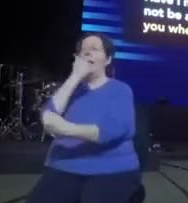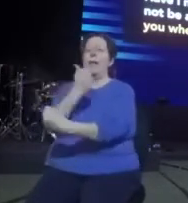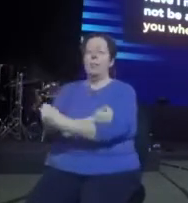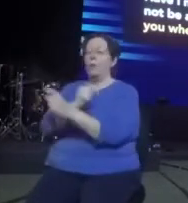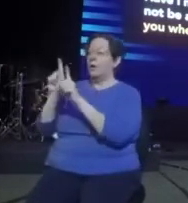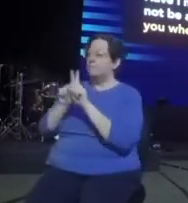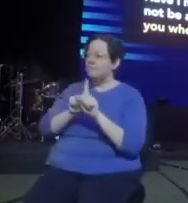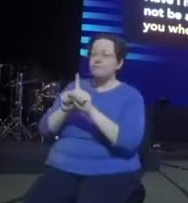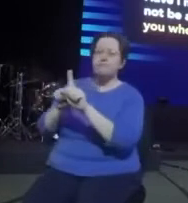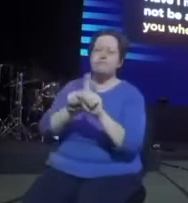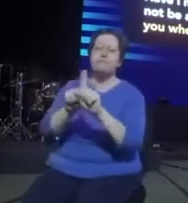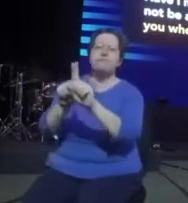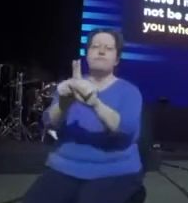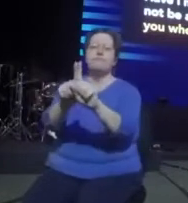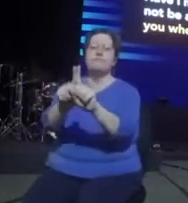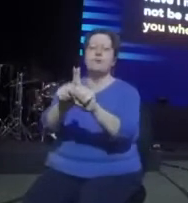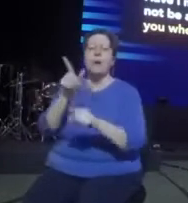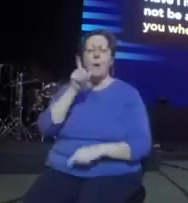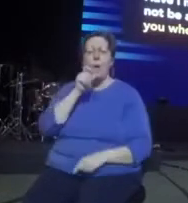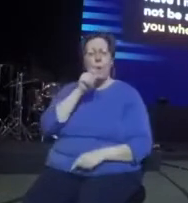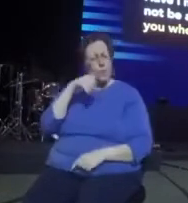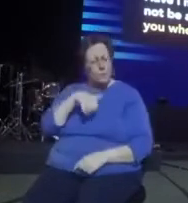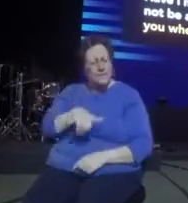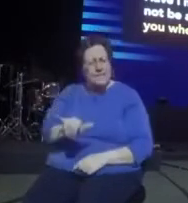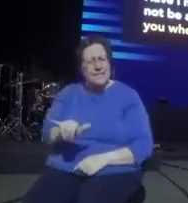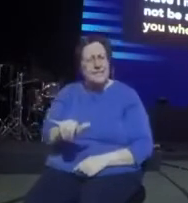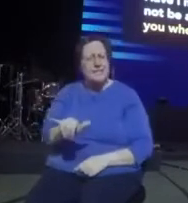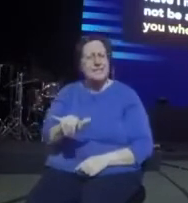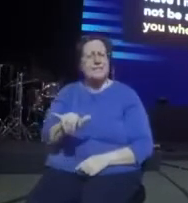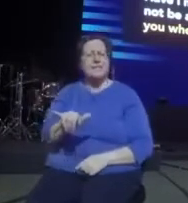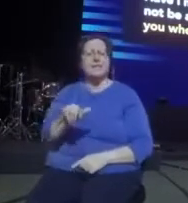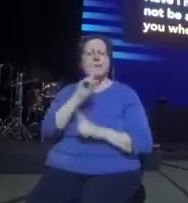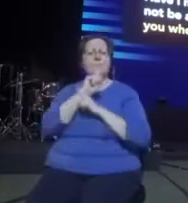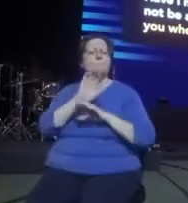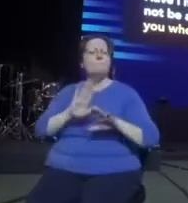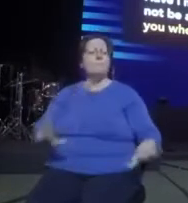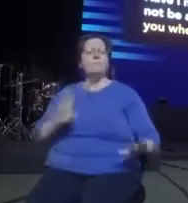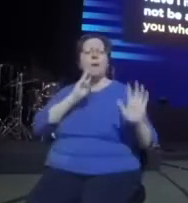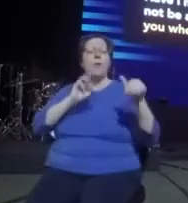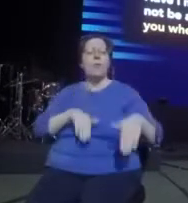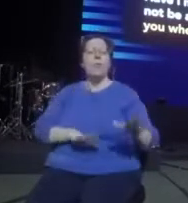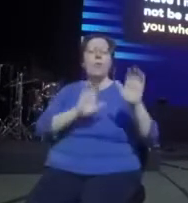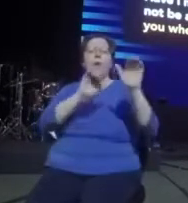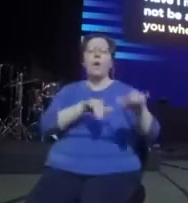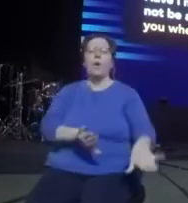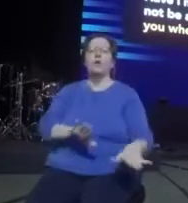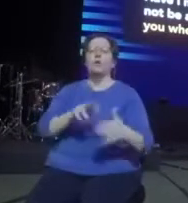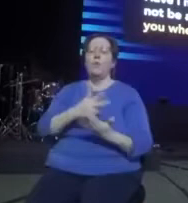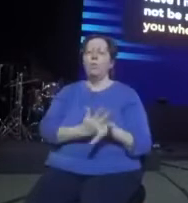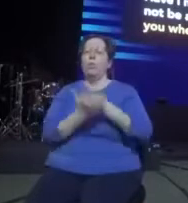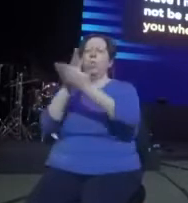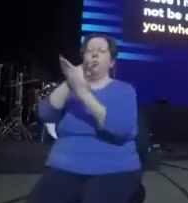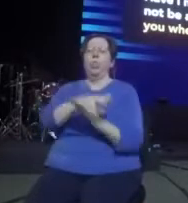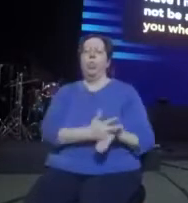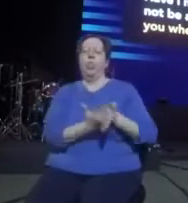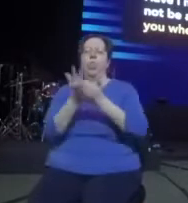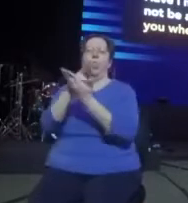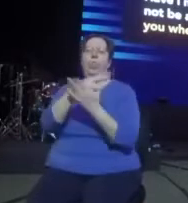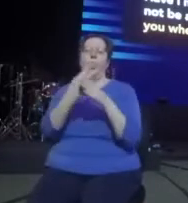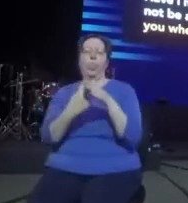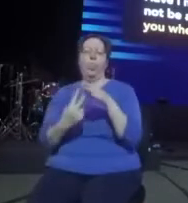with me. Who can still the oceans while my ship is being rocked? Is anybody